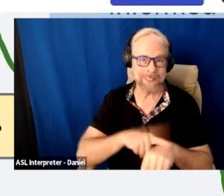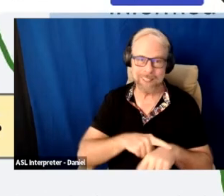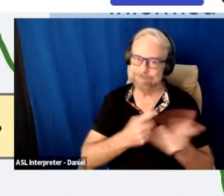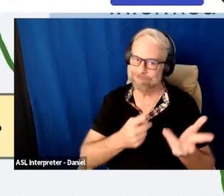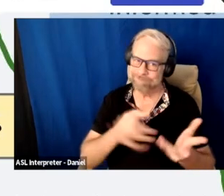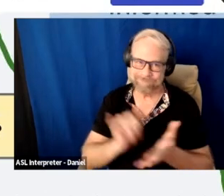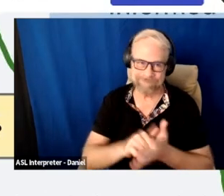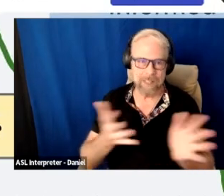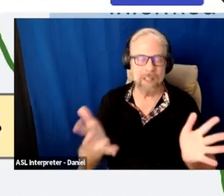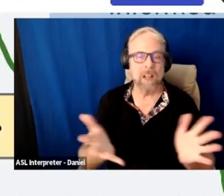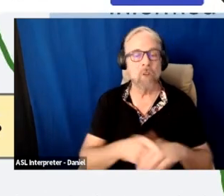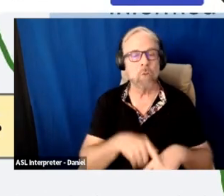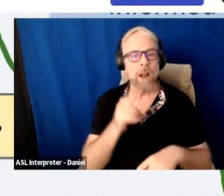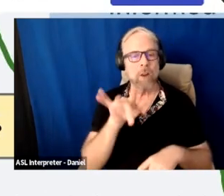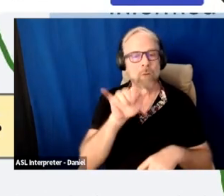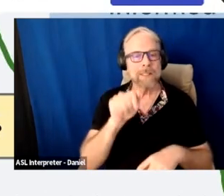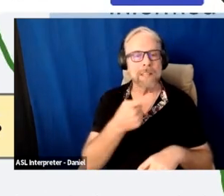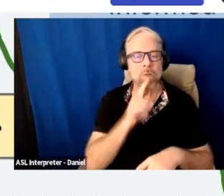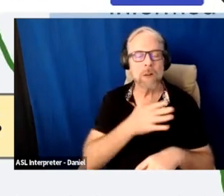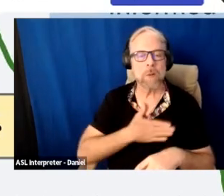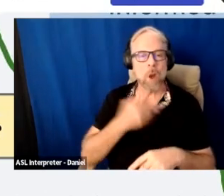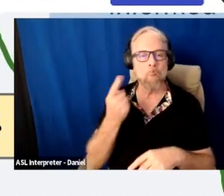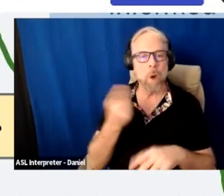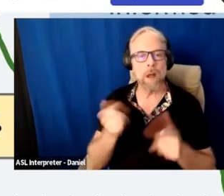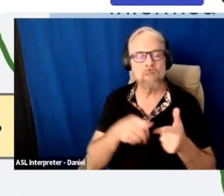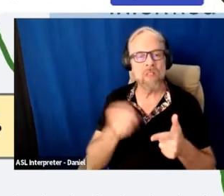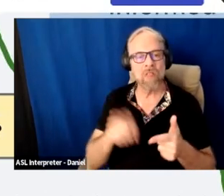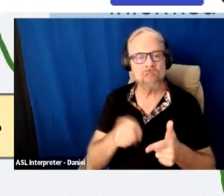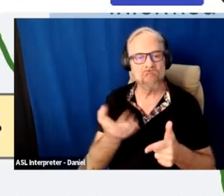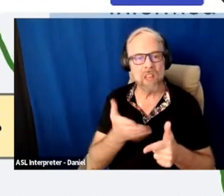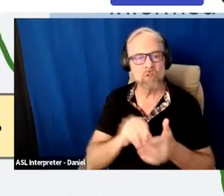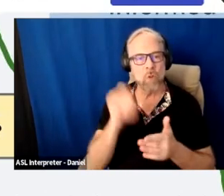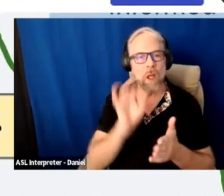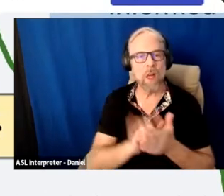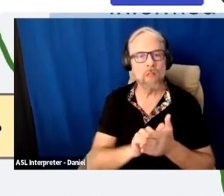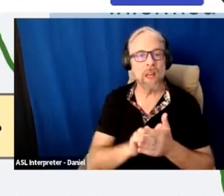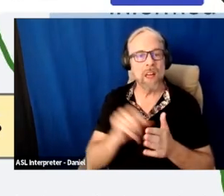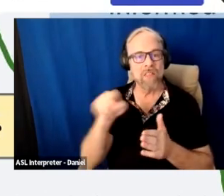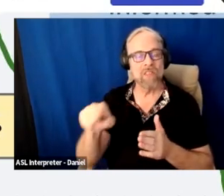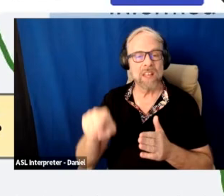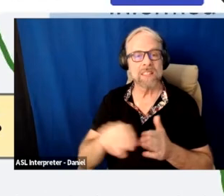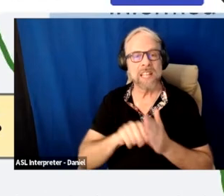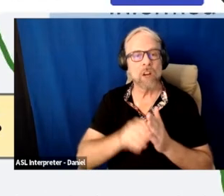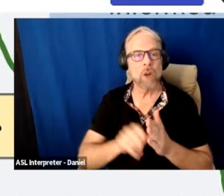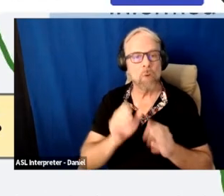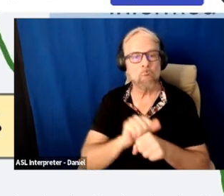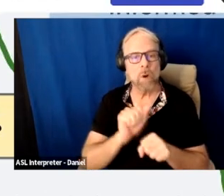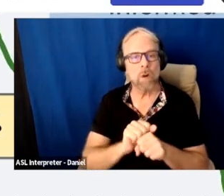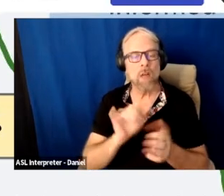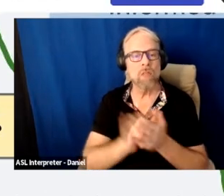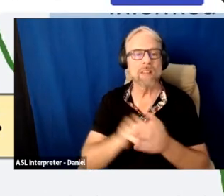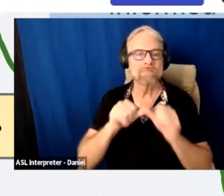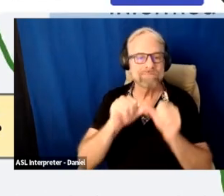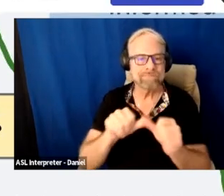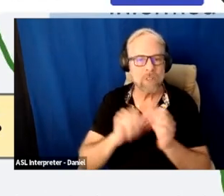Krista, I really appreciated when you said one of your takeaways is this is iterative work. Becoming trauma informed is an iterative process,